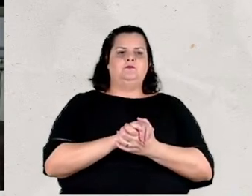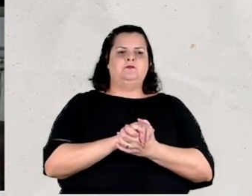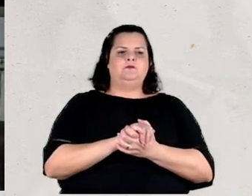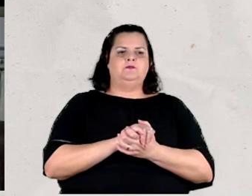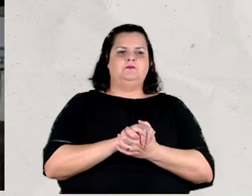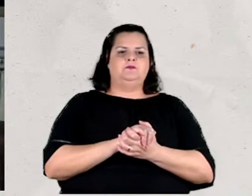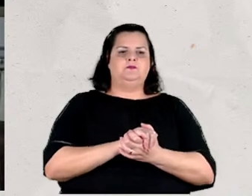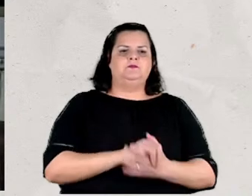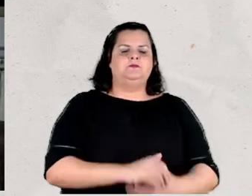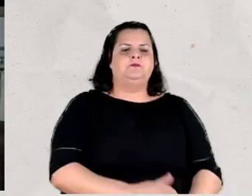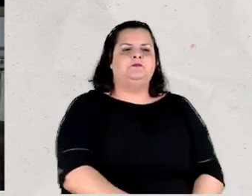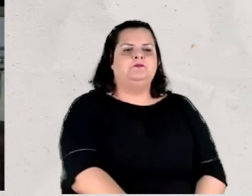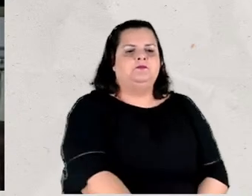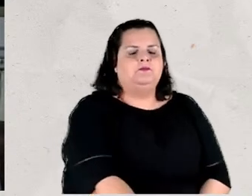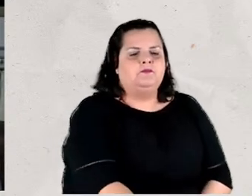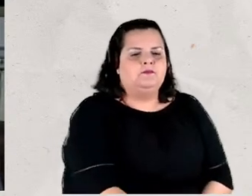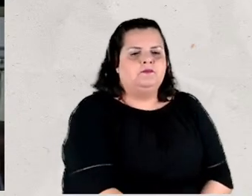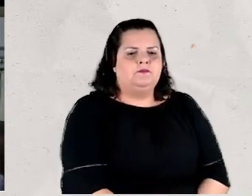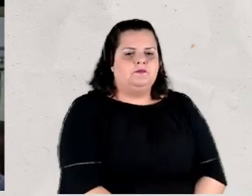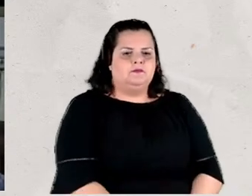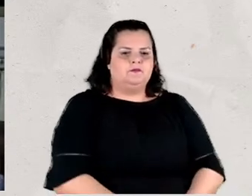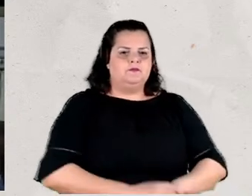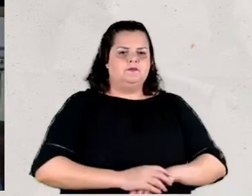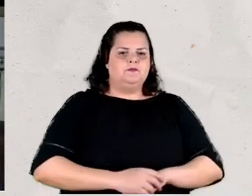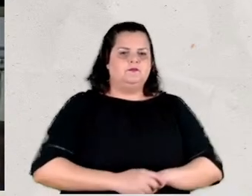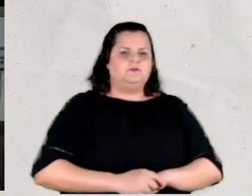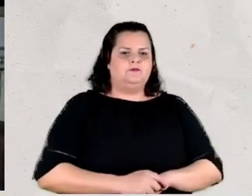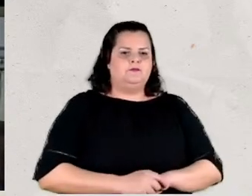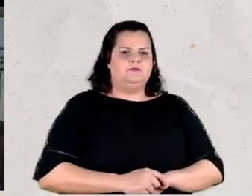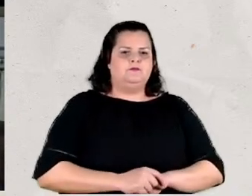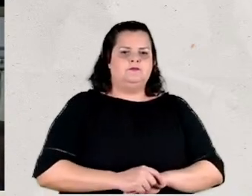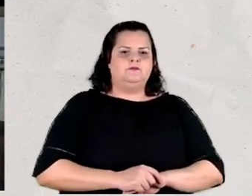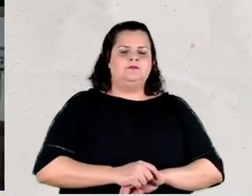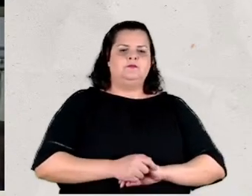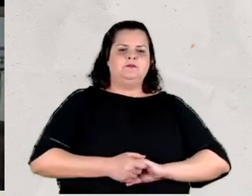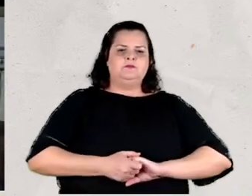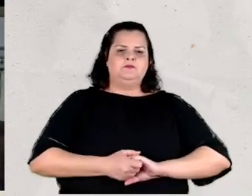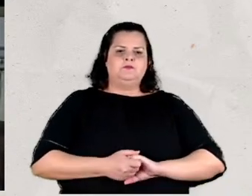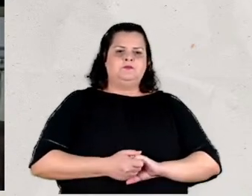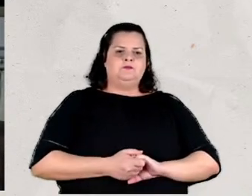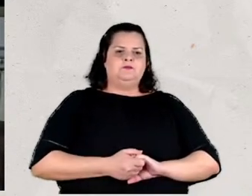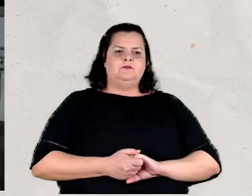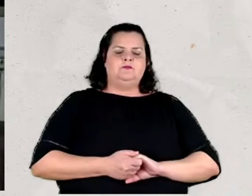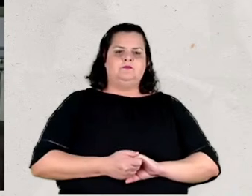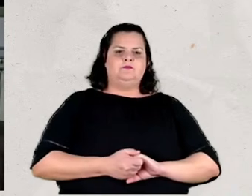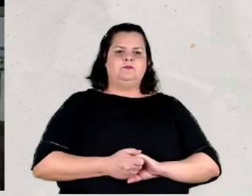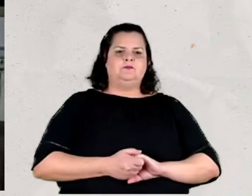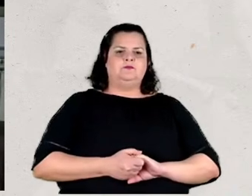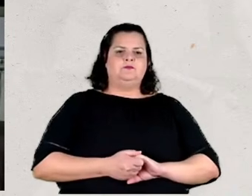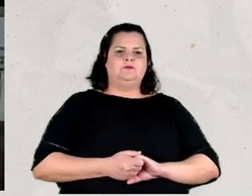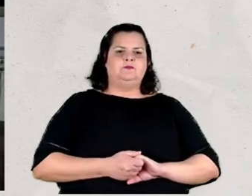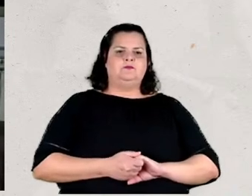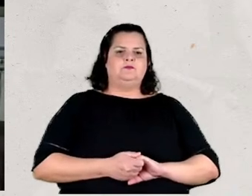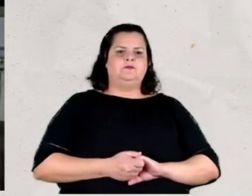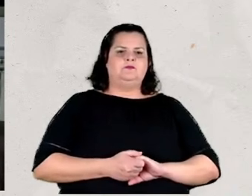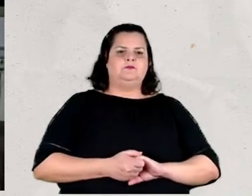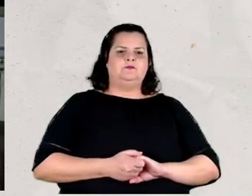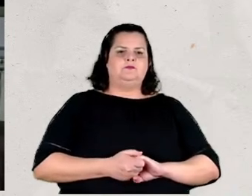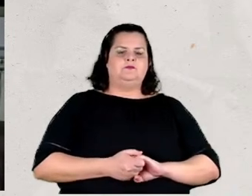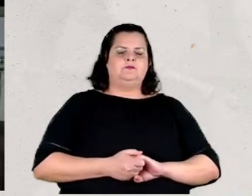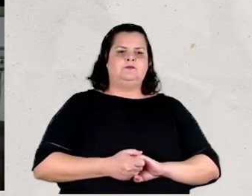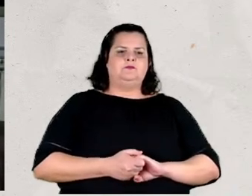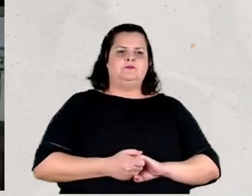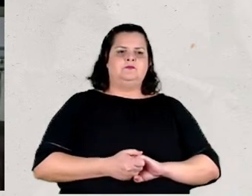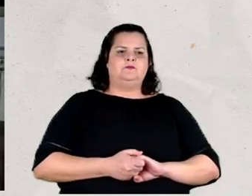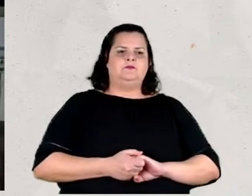up, so frustrated with the Palestinian leadership. And I think we're starting to see that. If you listen